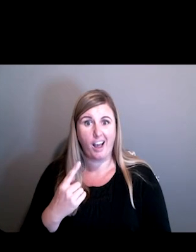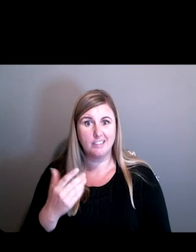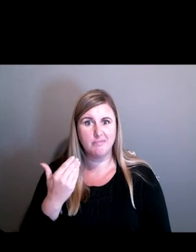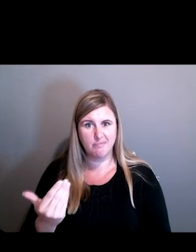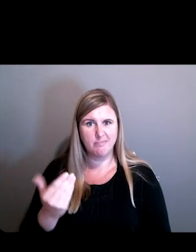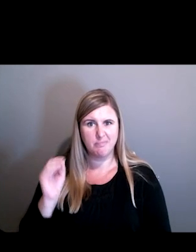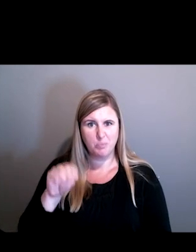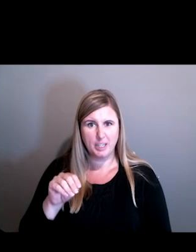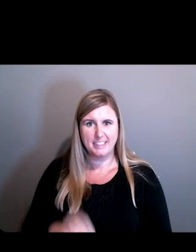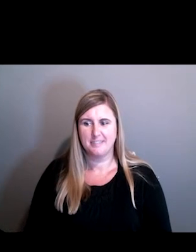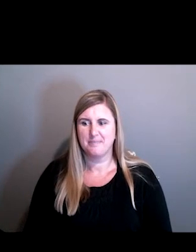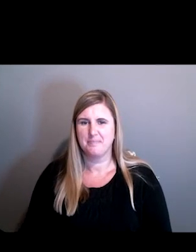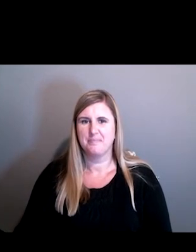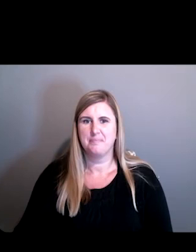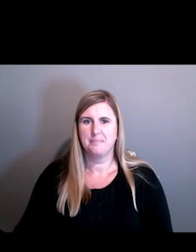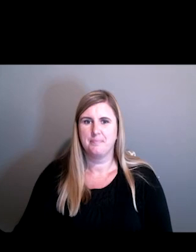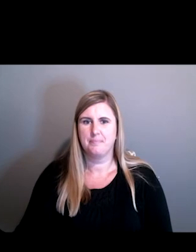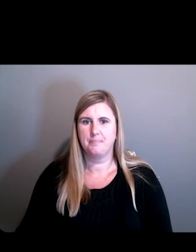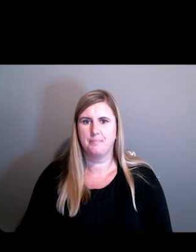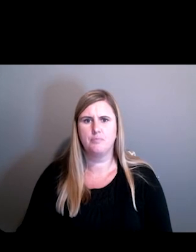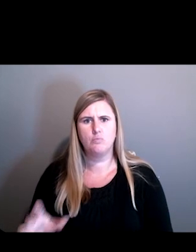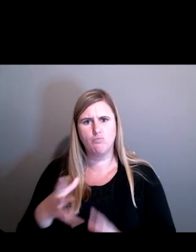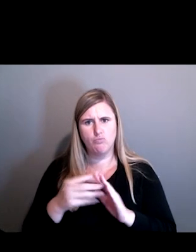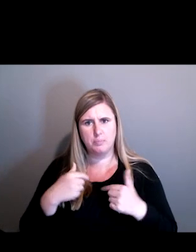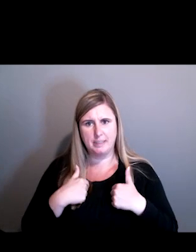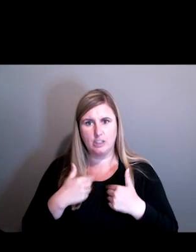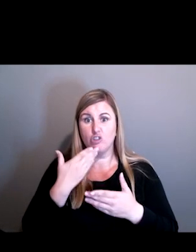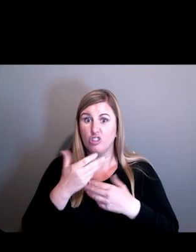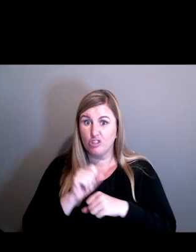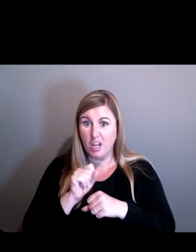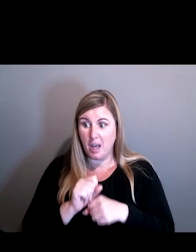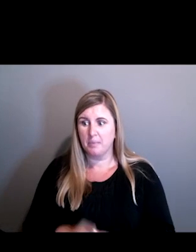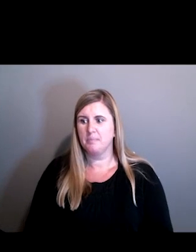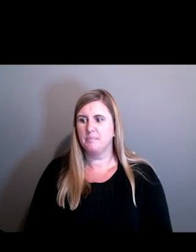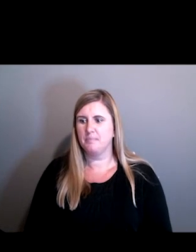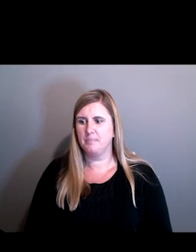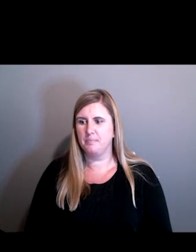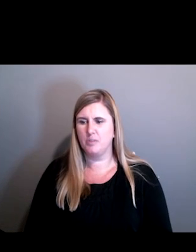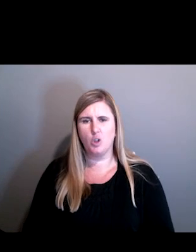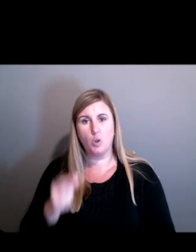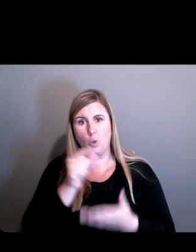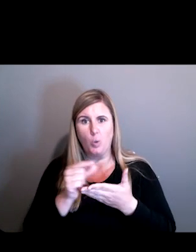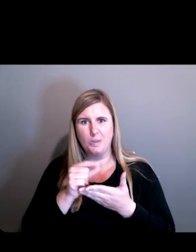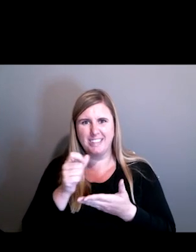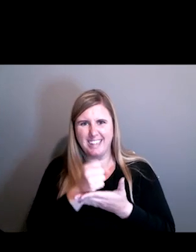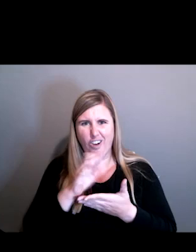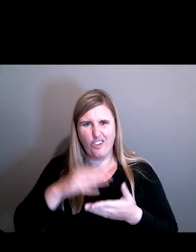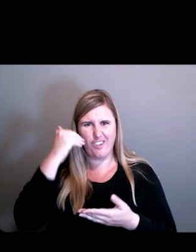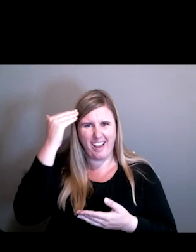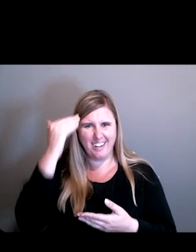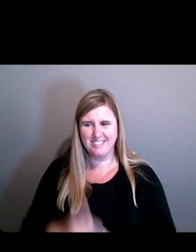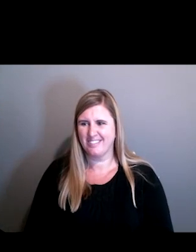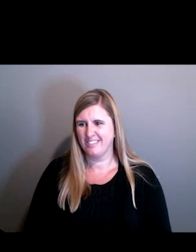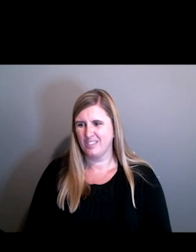Put in. Ah, you got it. Good job putting in. And do what I do. Good job putting the glue stick on your